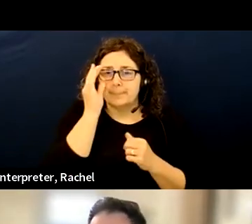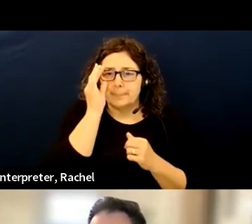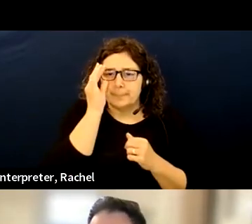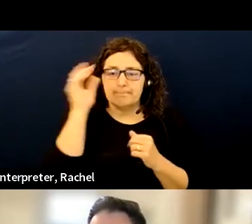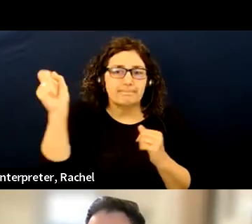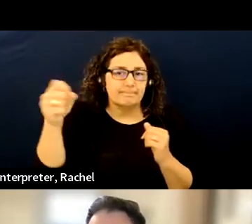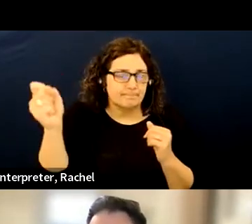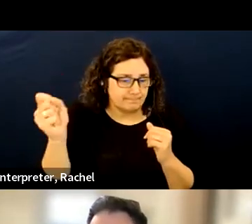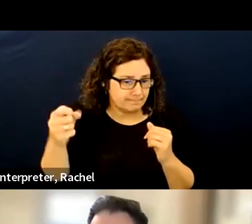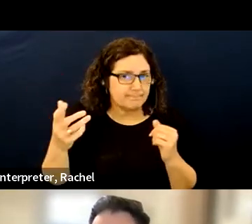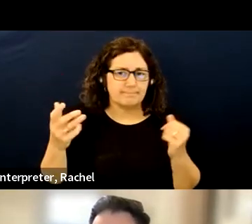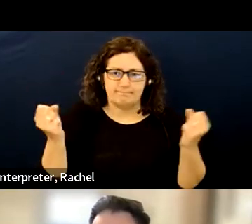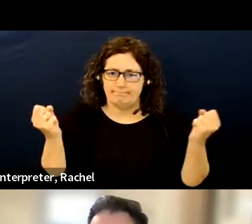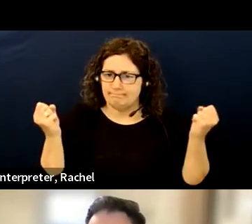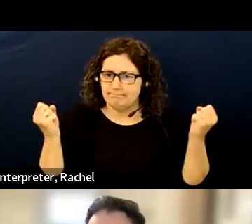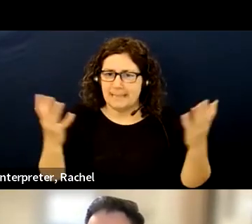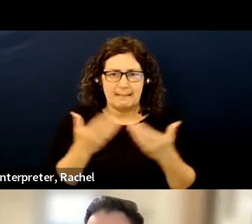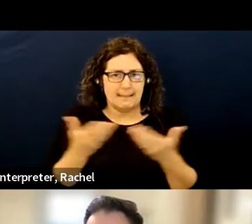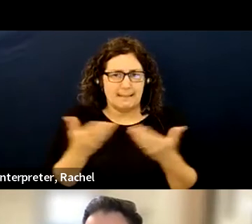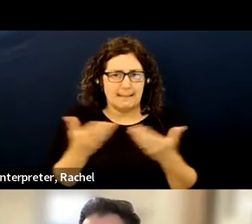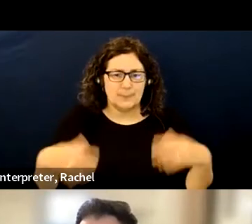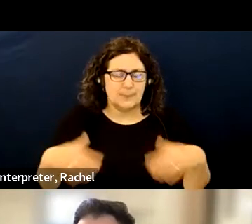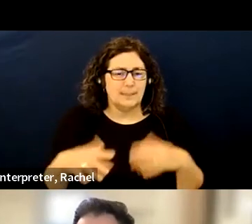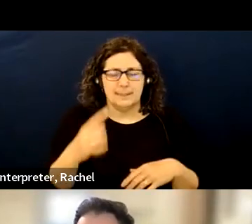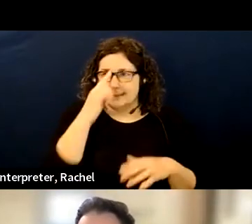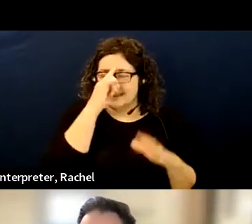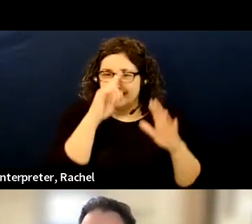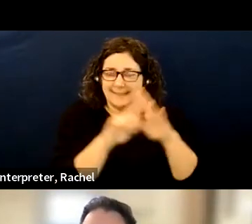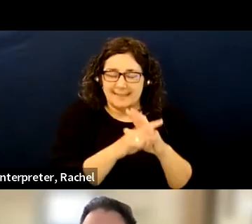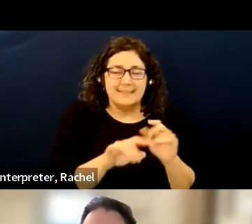Yeah, so many things come to mind.